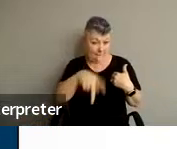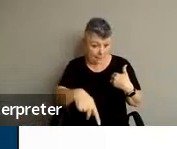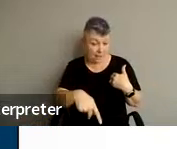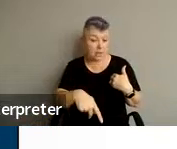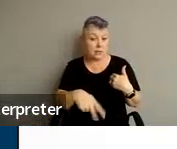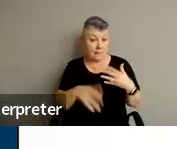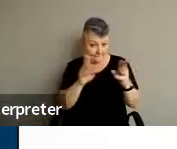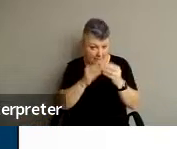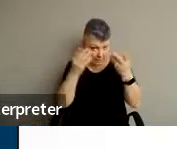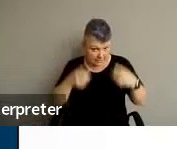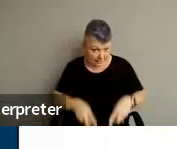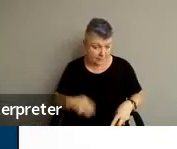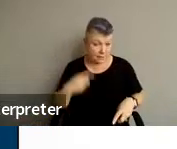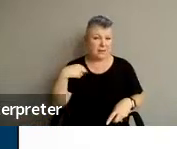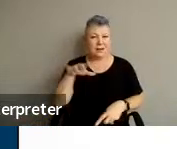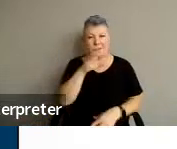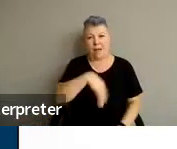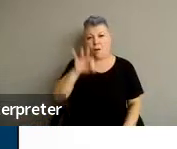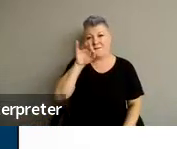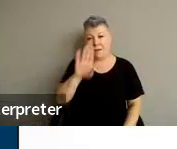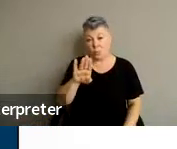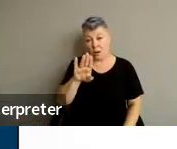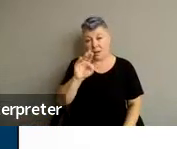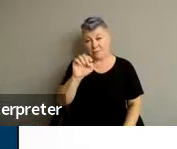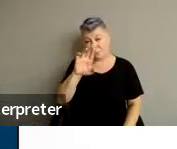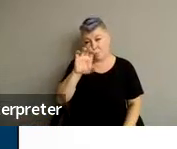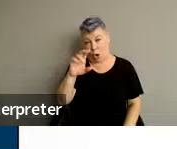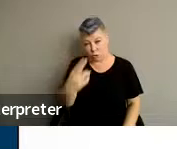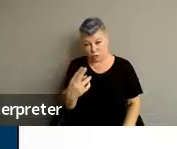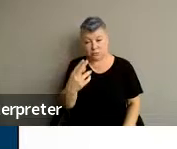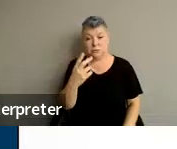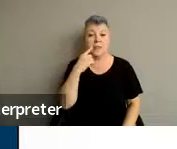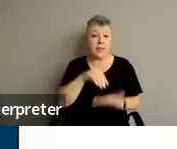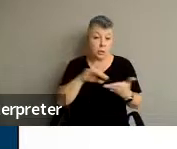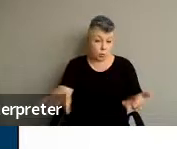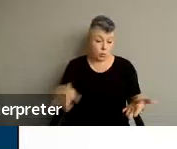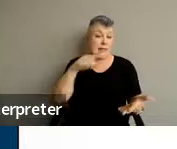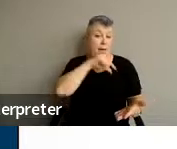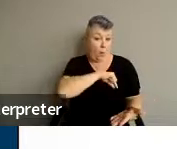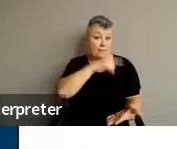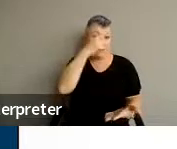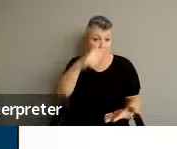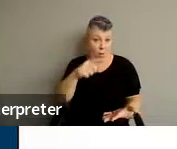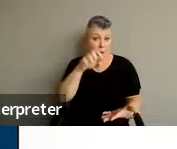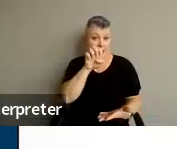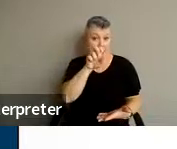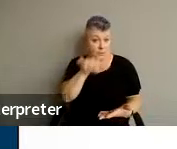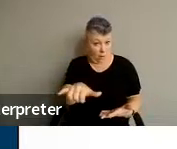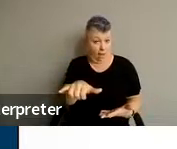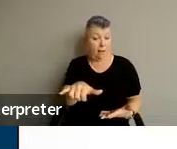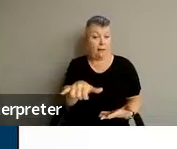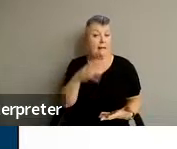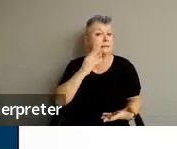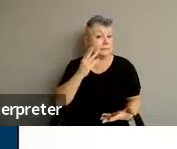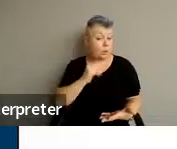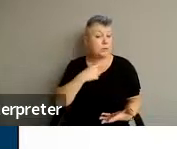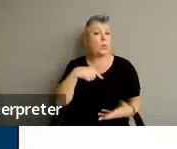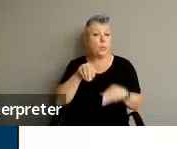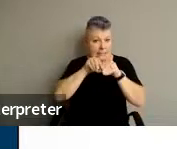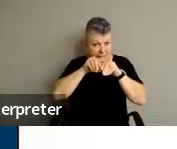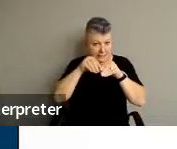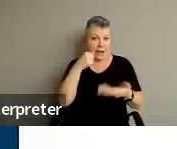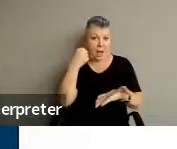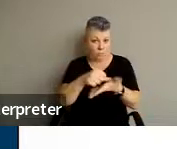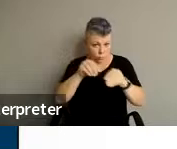March, we send out letters to our families of those students that have qualified for extended school year and see if they're going to be participating in extended school